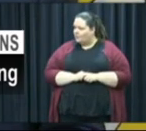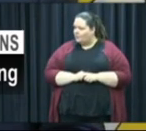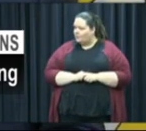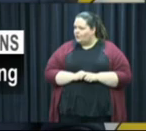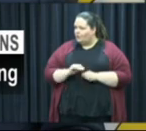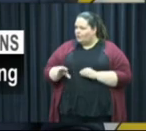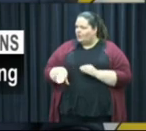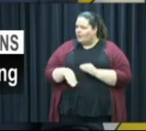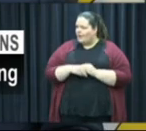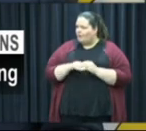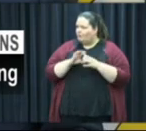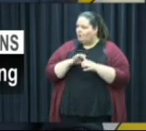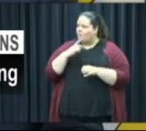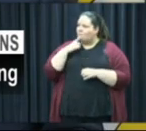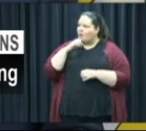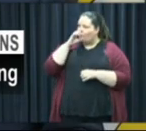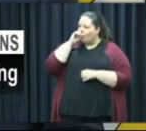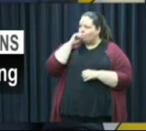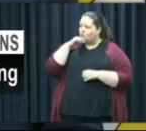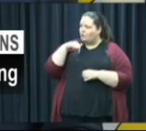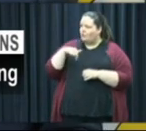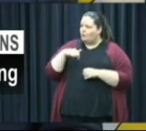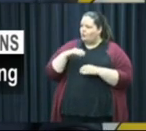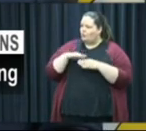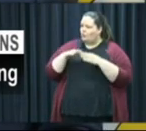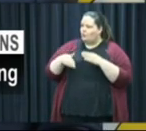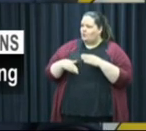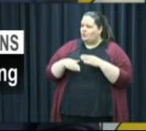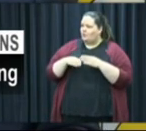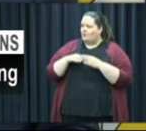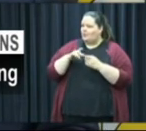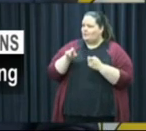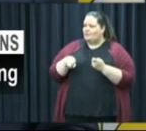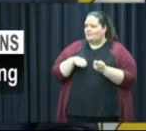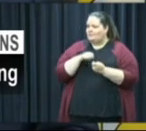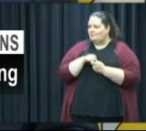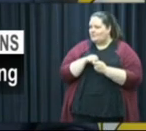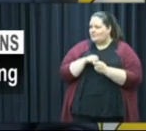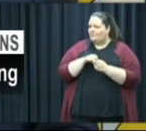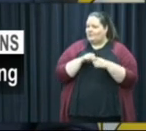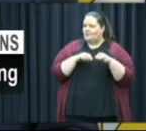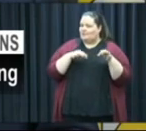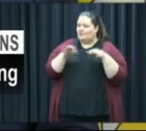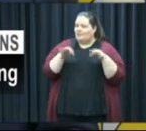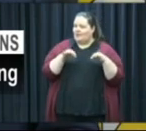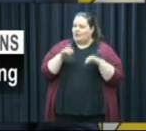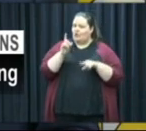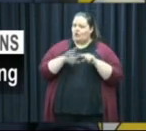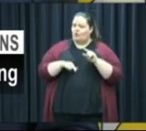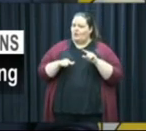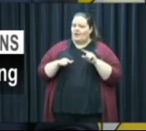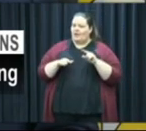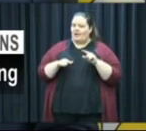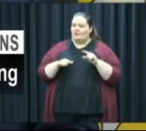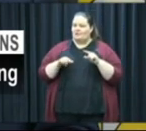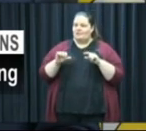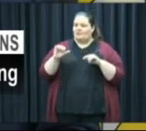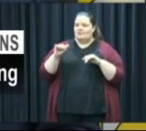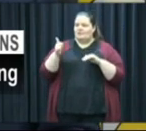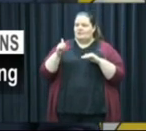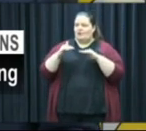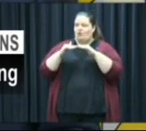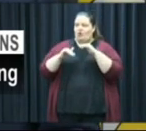weekend. And I think that was to specify that people cannot gather in groups of 10 or less, even